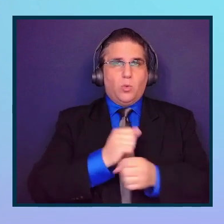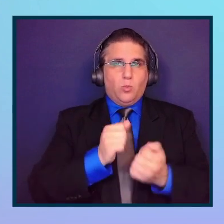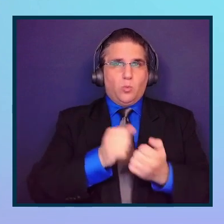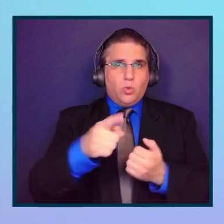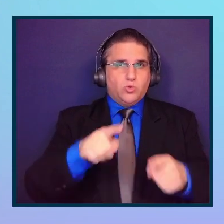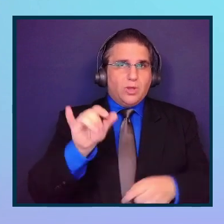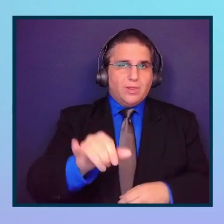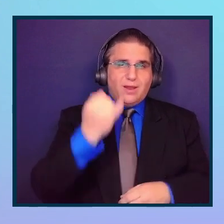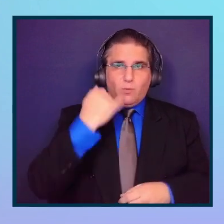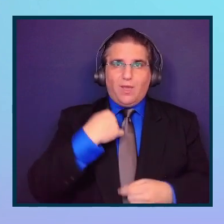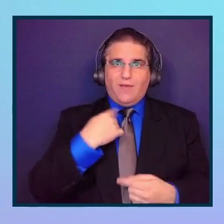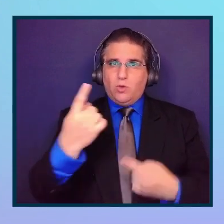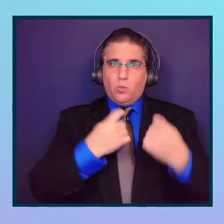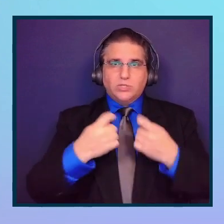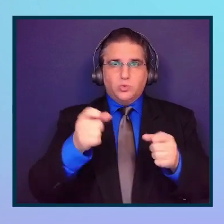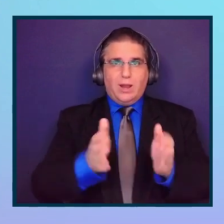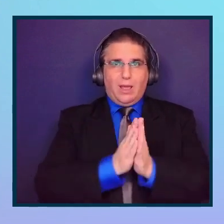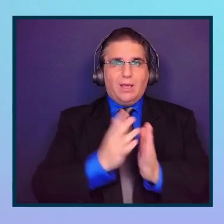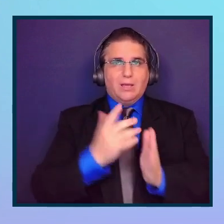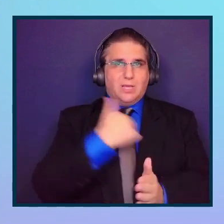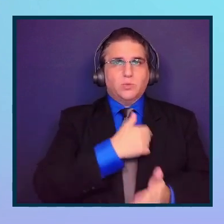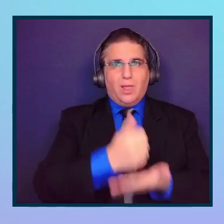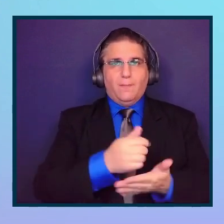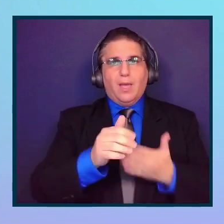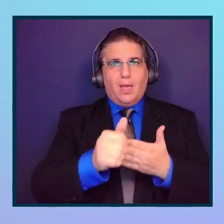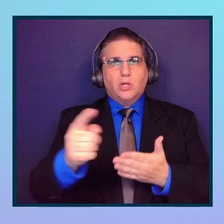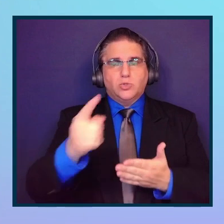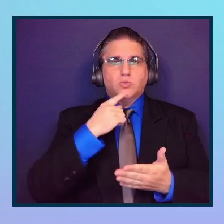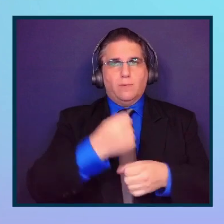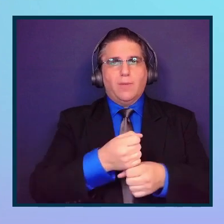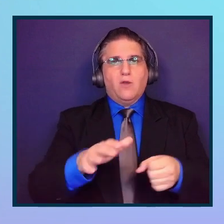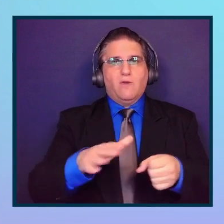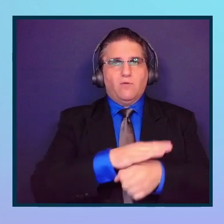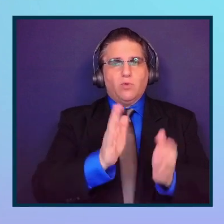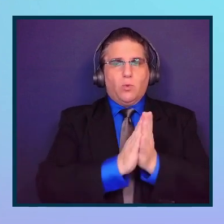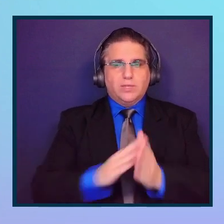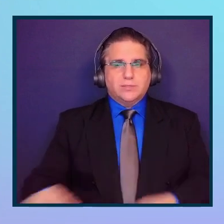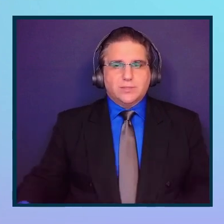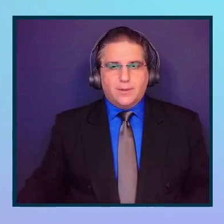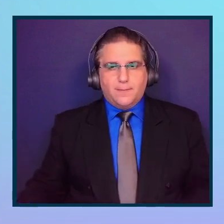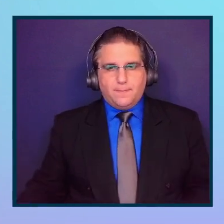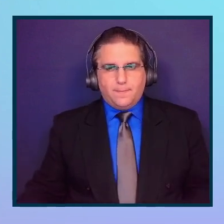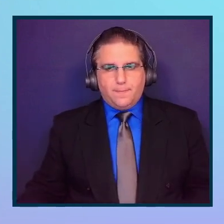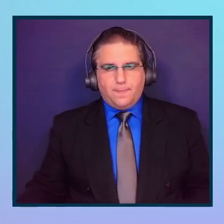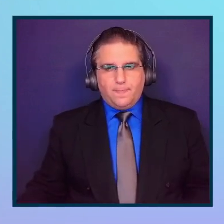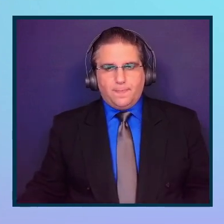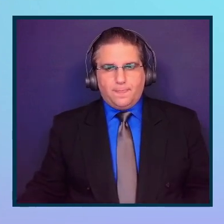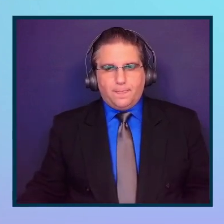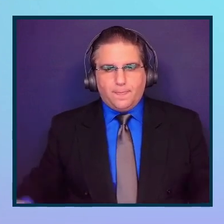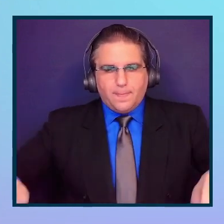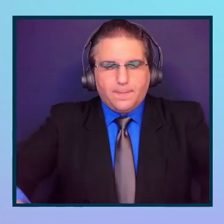have questions, you can ask us and we'll help guide you to making a pull request for that. Awesome. Thank you,